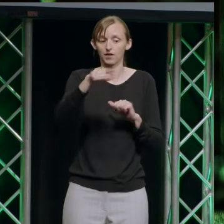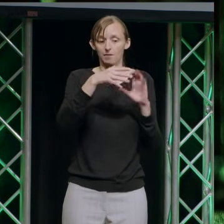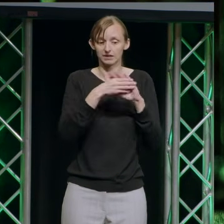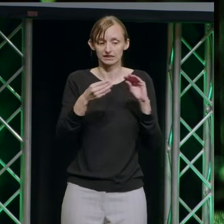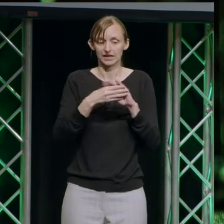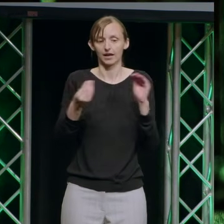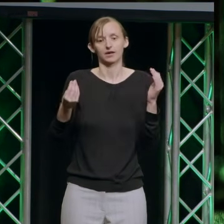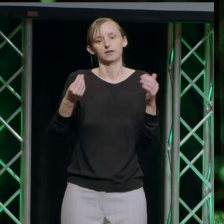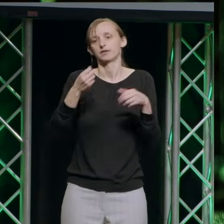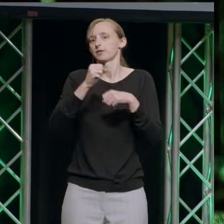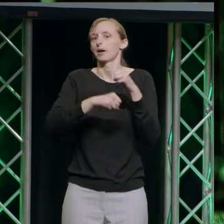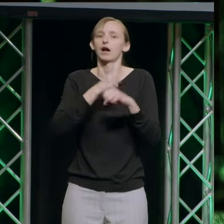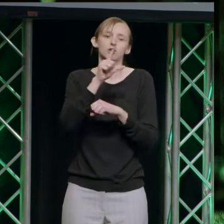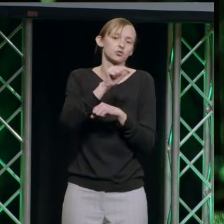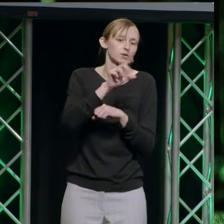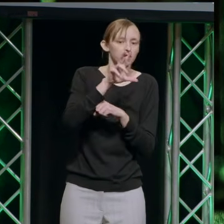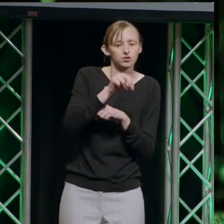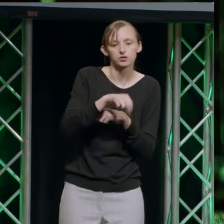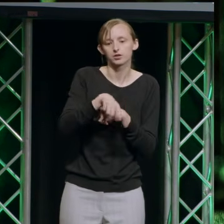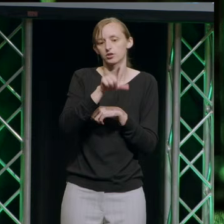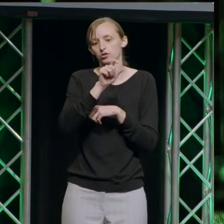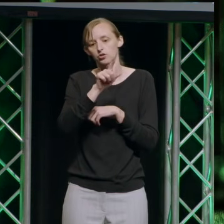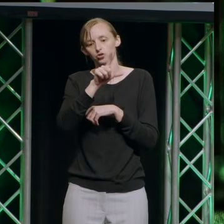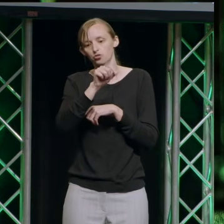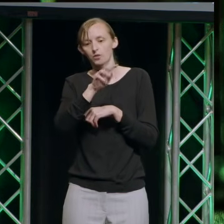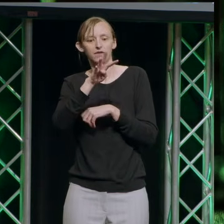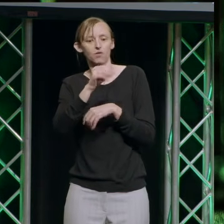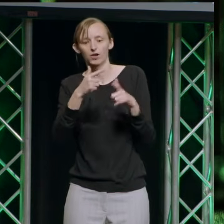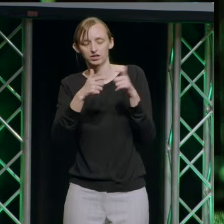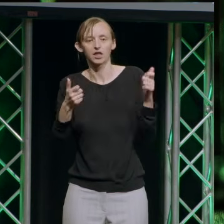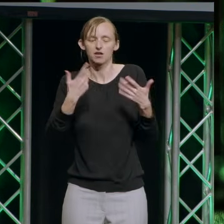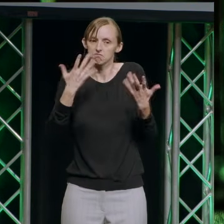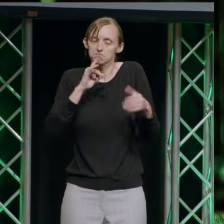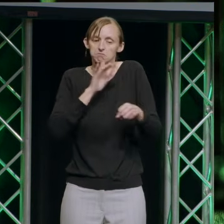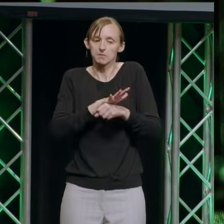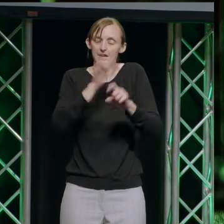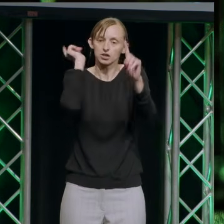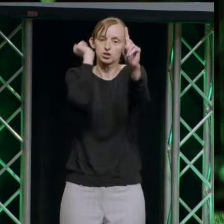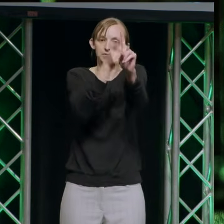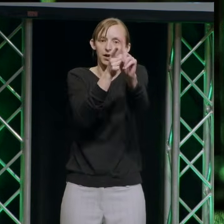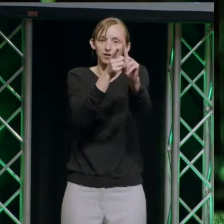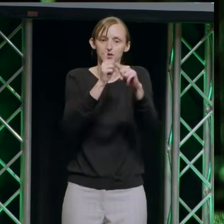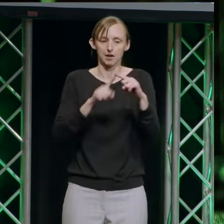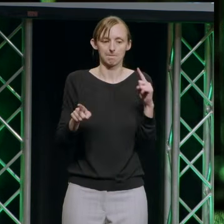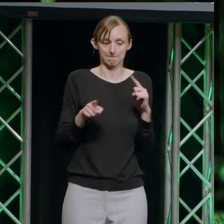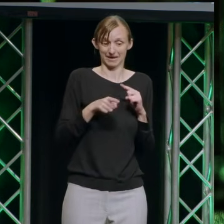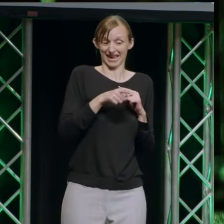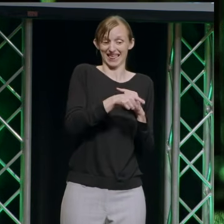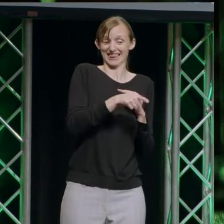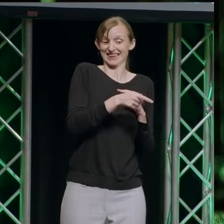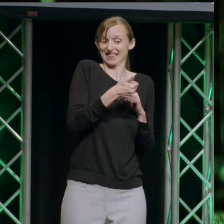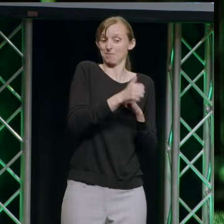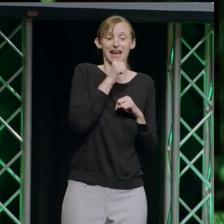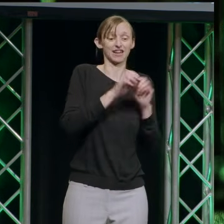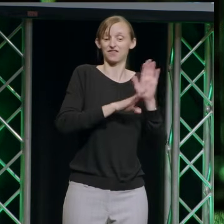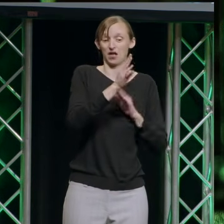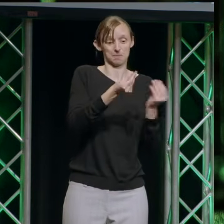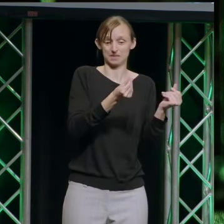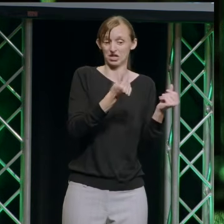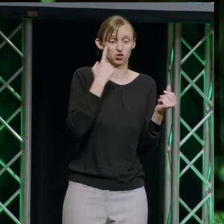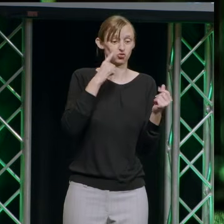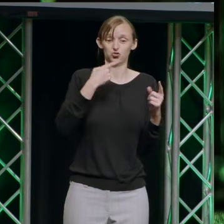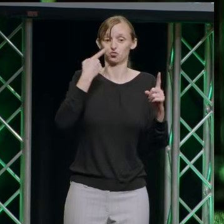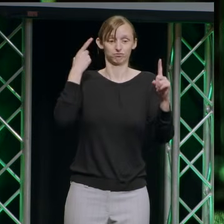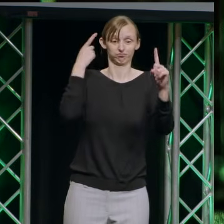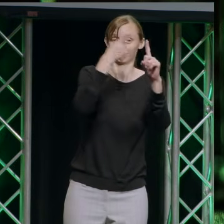by 2030, 2040, they've committed to these targets, and they aren't developing the materials to get them there. And if we are the ones